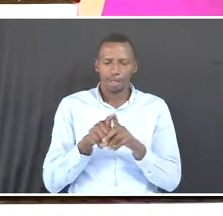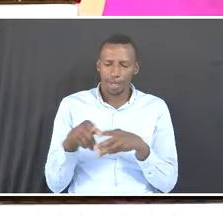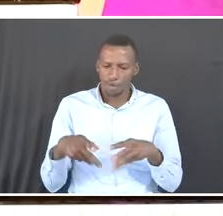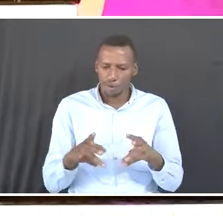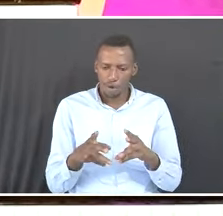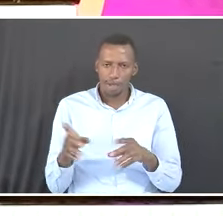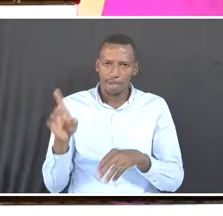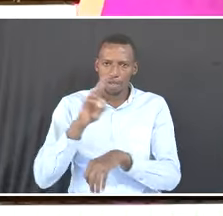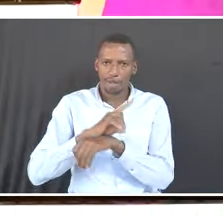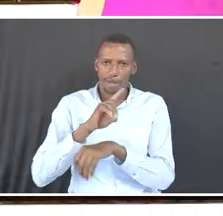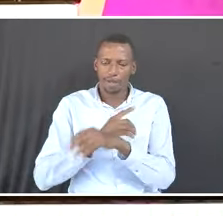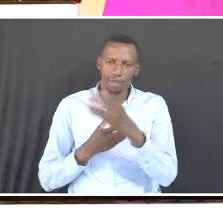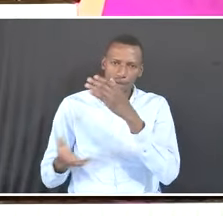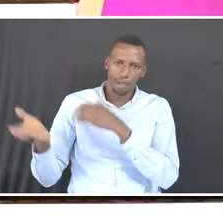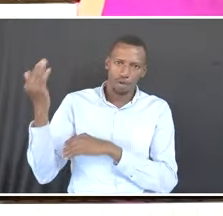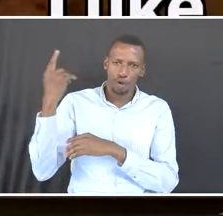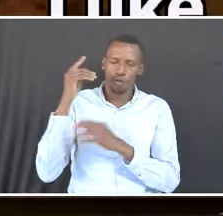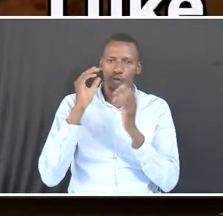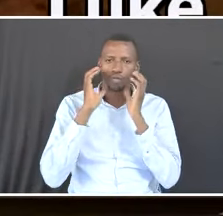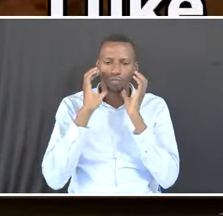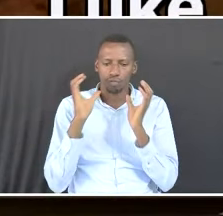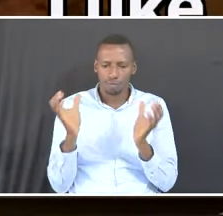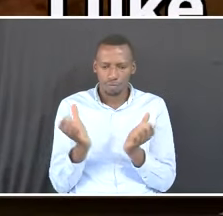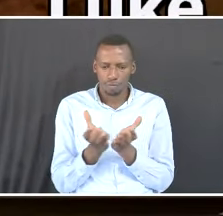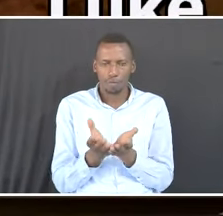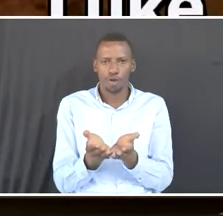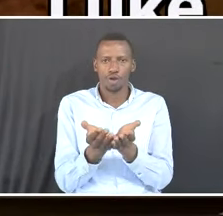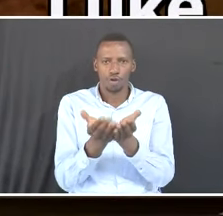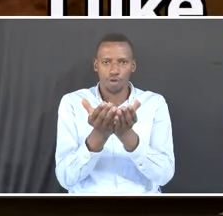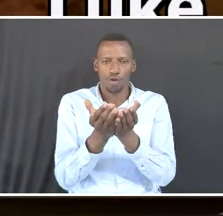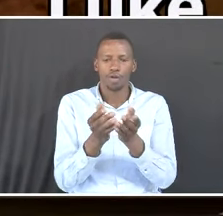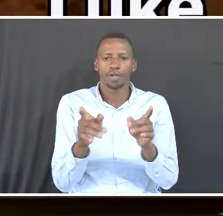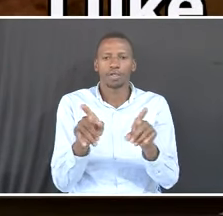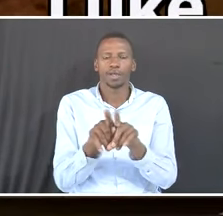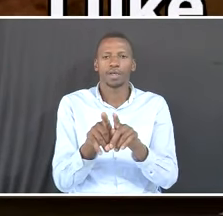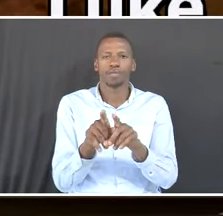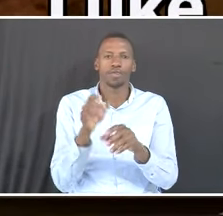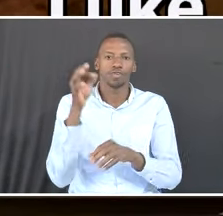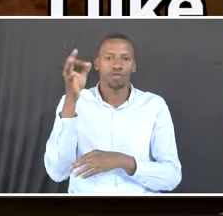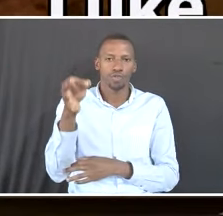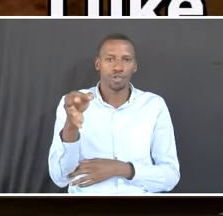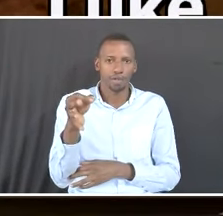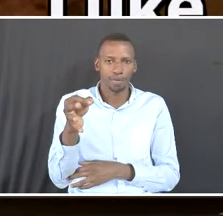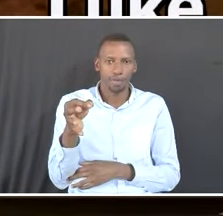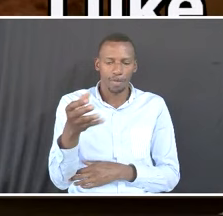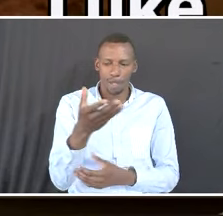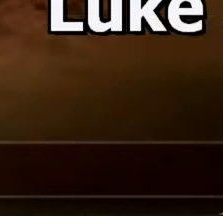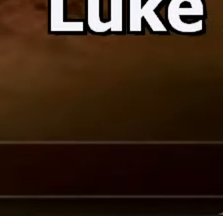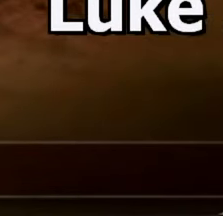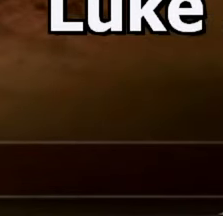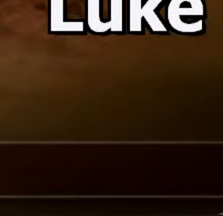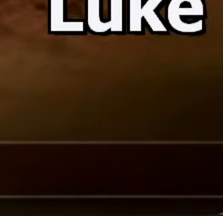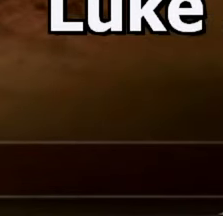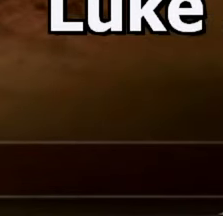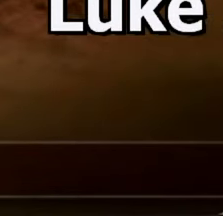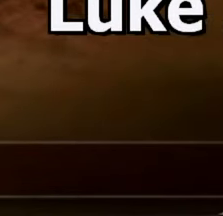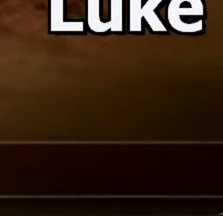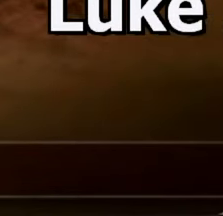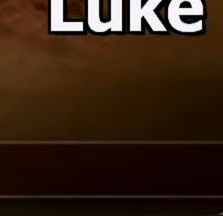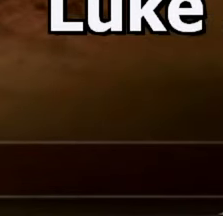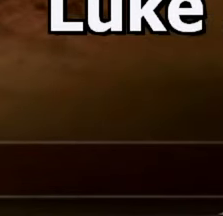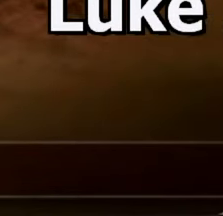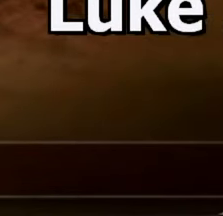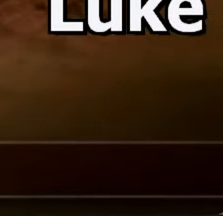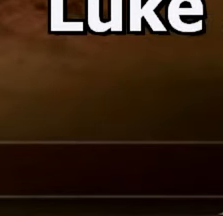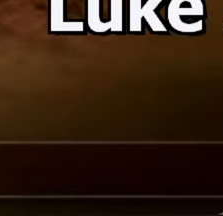it will be also in the days of the Son of Man. They ate, they drank, they married wives, they were given in